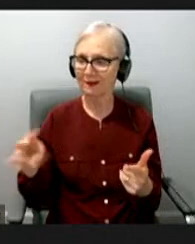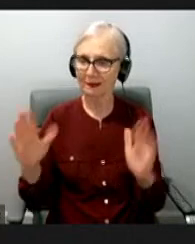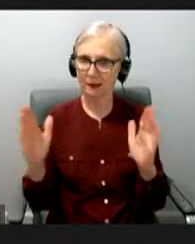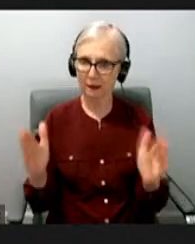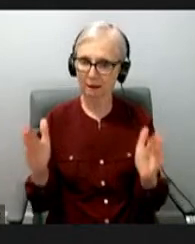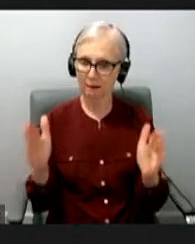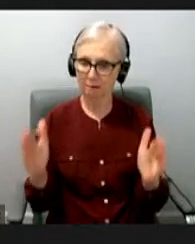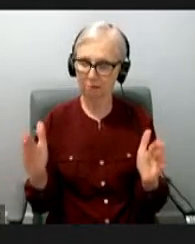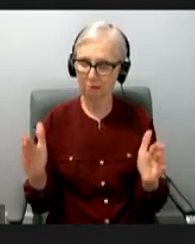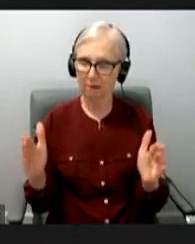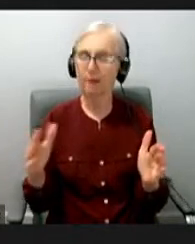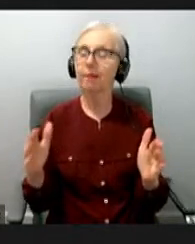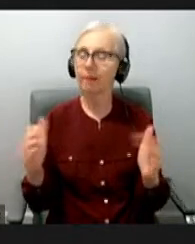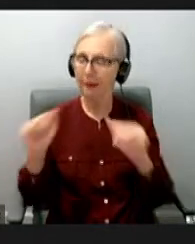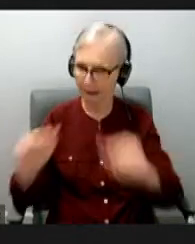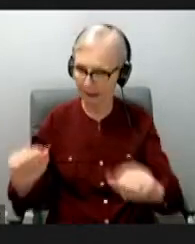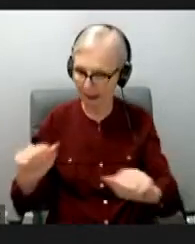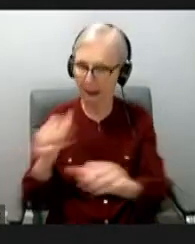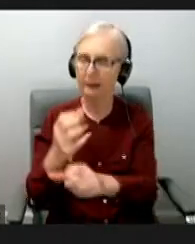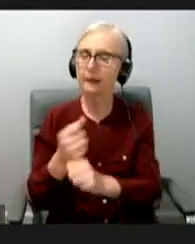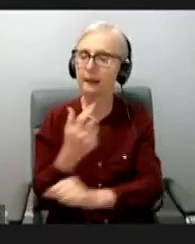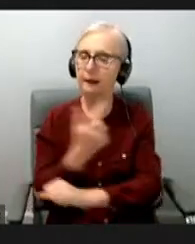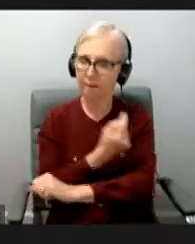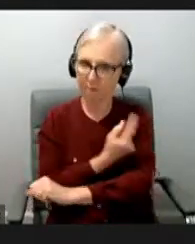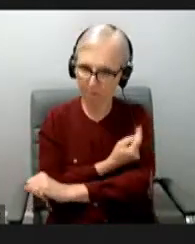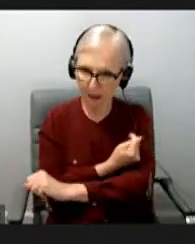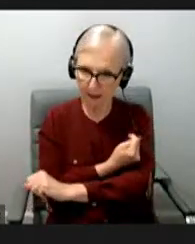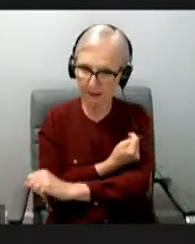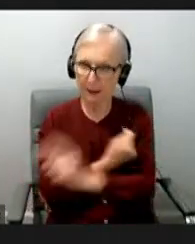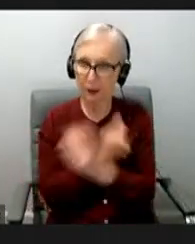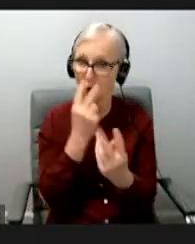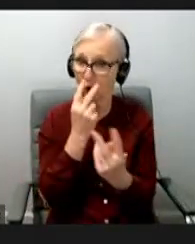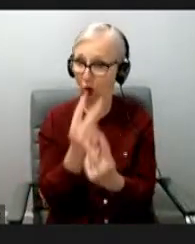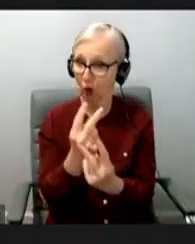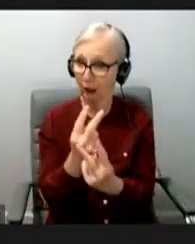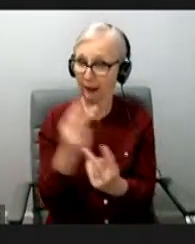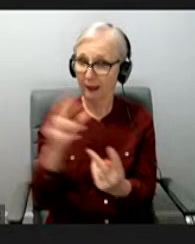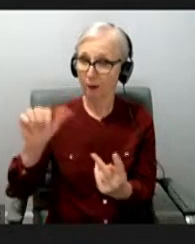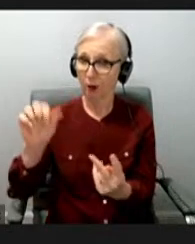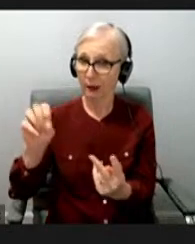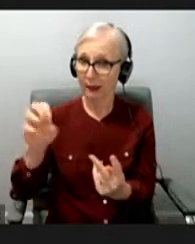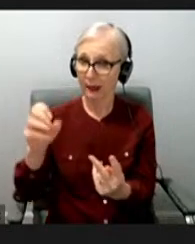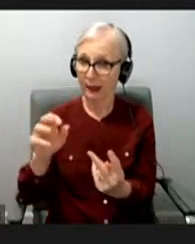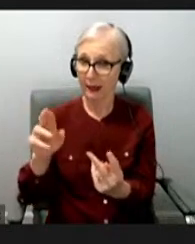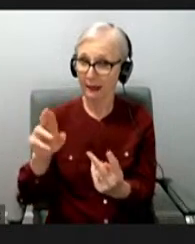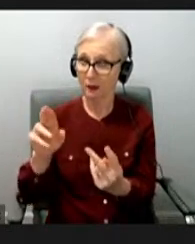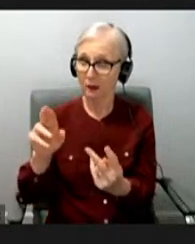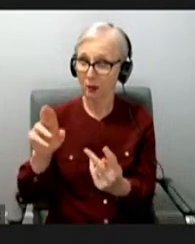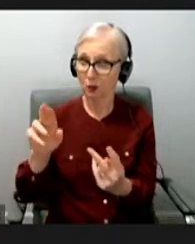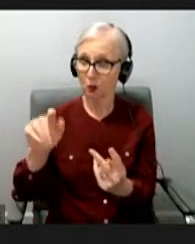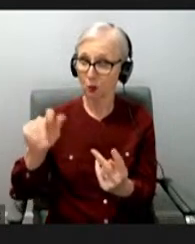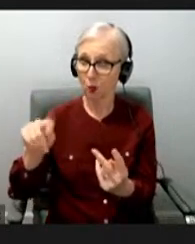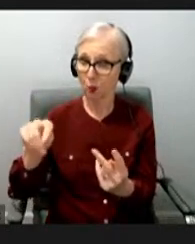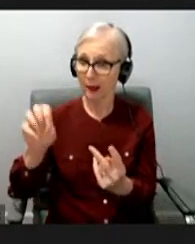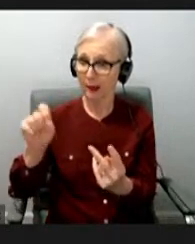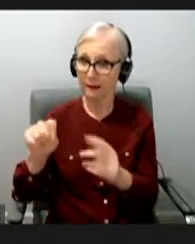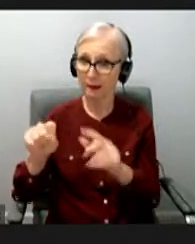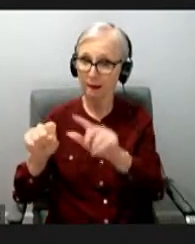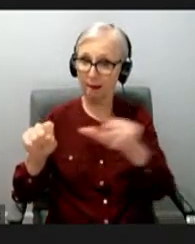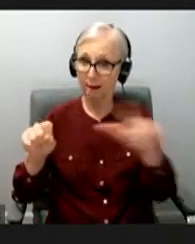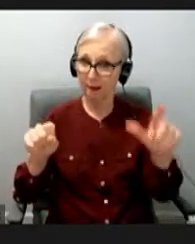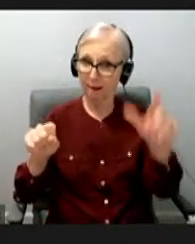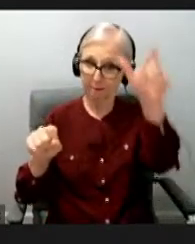that's eligible for vaccine right now. And looking at their case rates, and that's shown in that y-axis along the left side of the figure, and